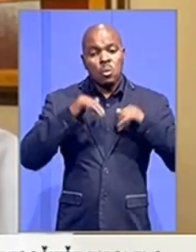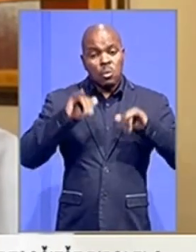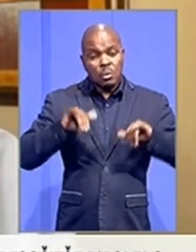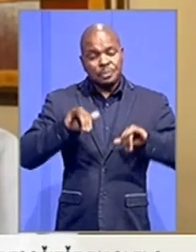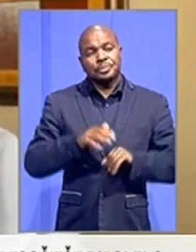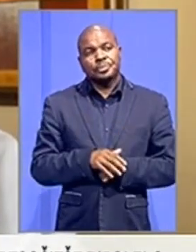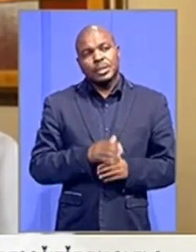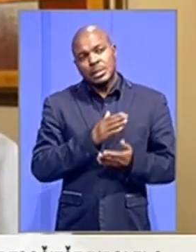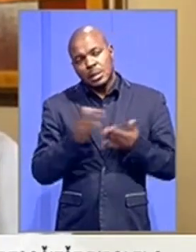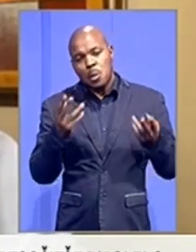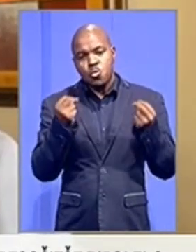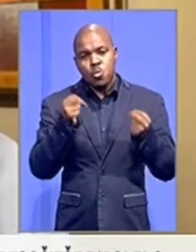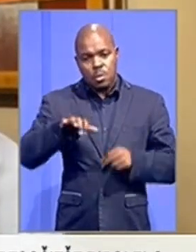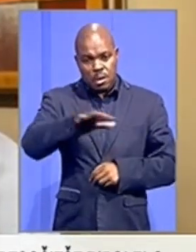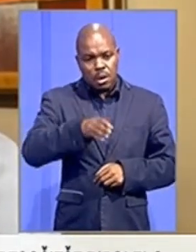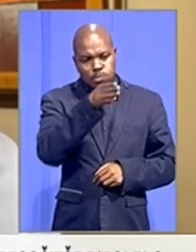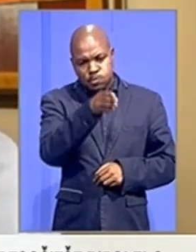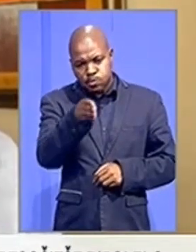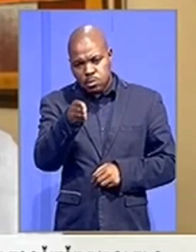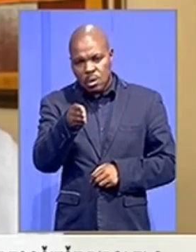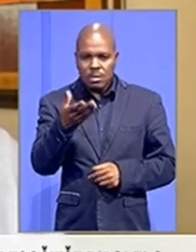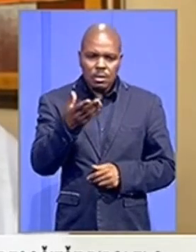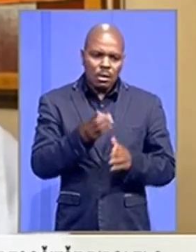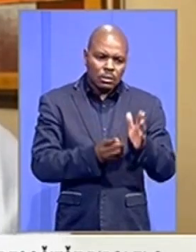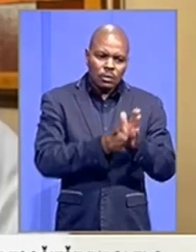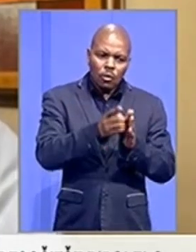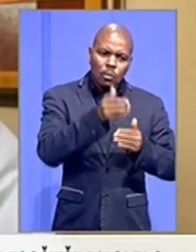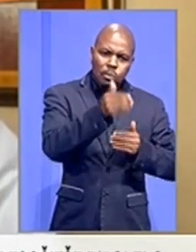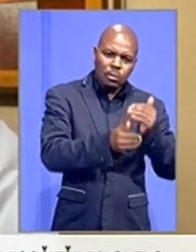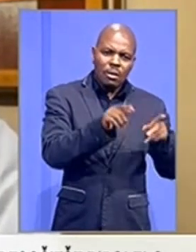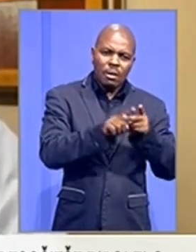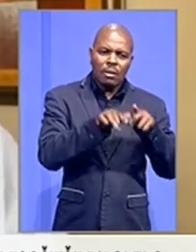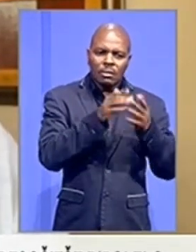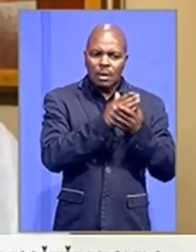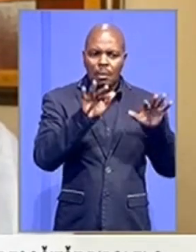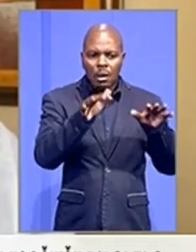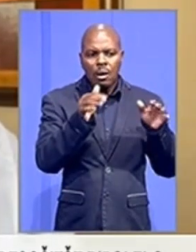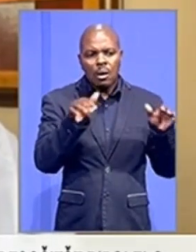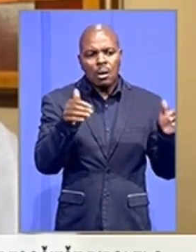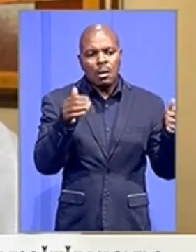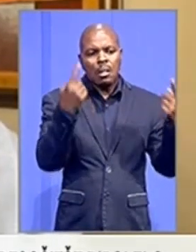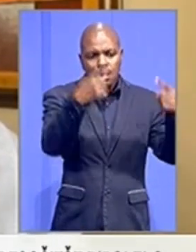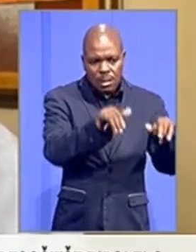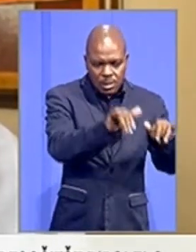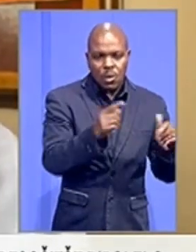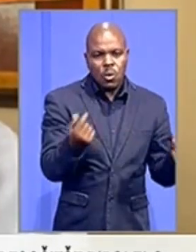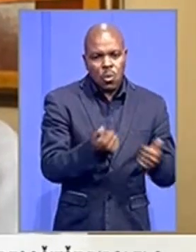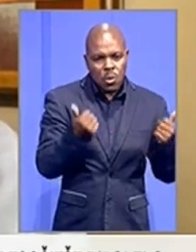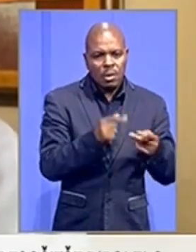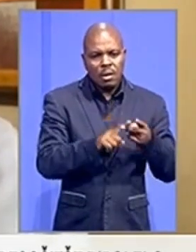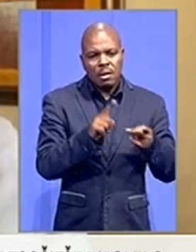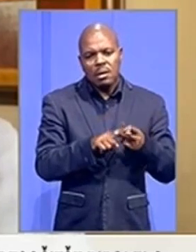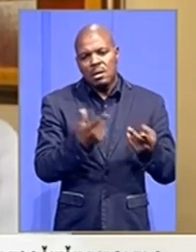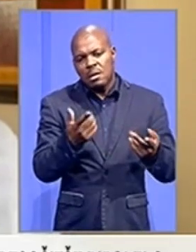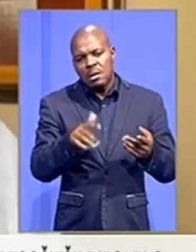le dipoleke tse ntšha mo teng o tla fumana gore development e tsala so na le batho ba dulang mo kapa go na le a public place e